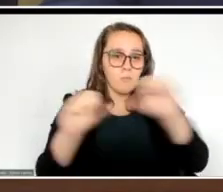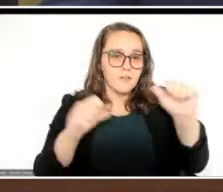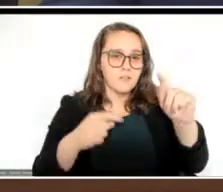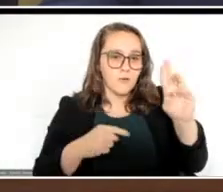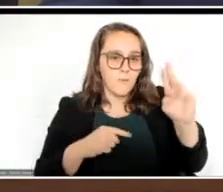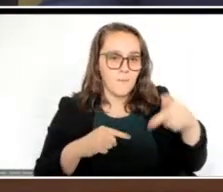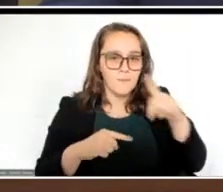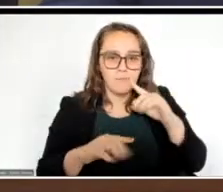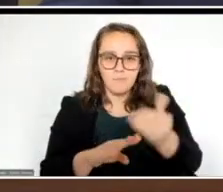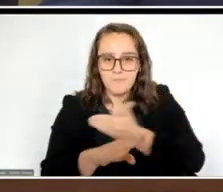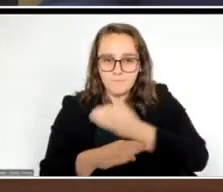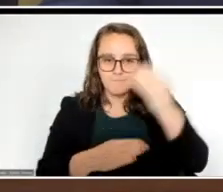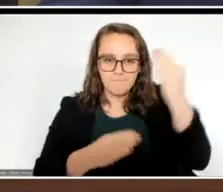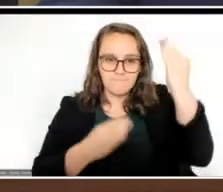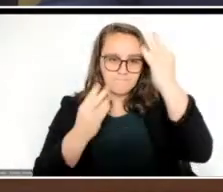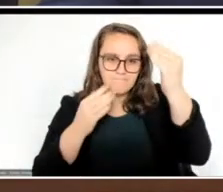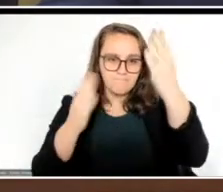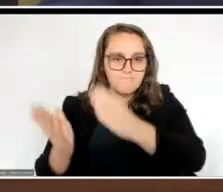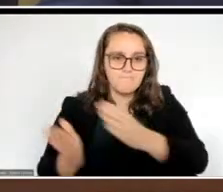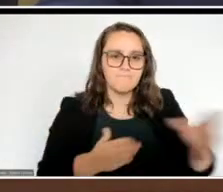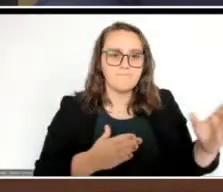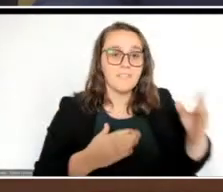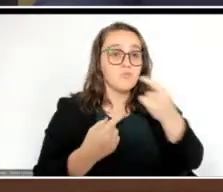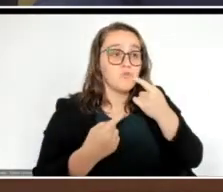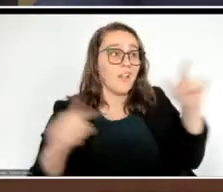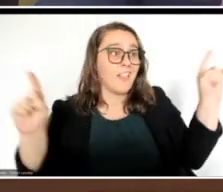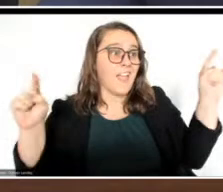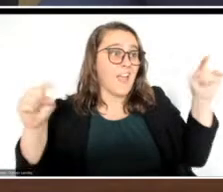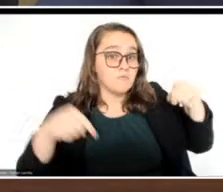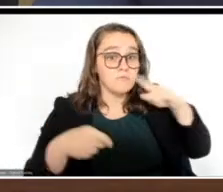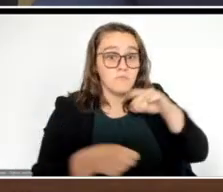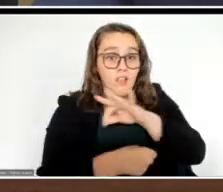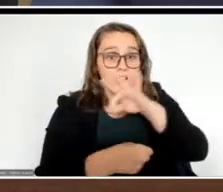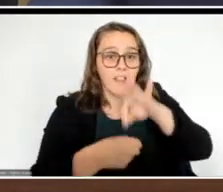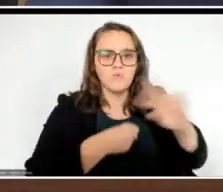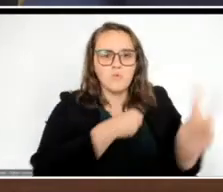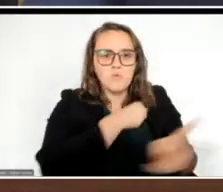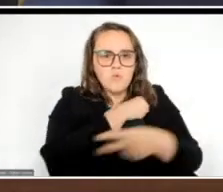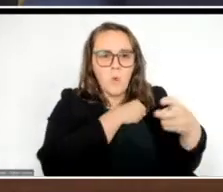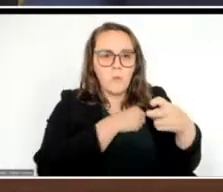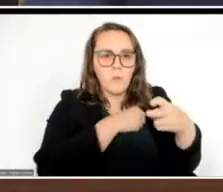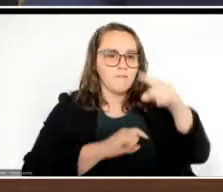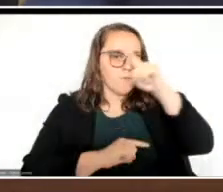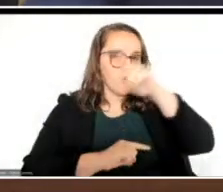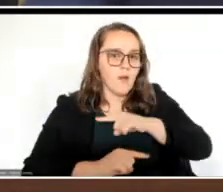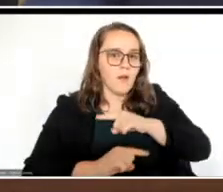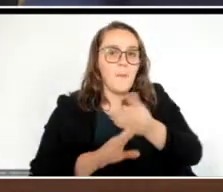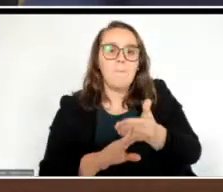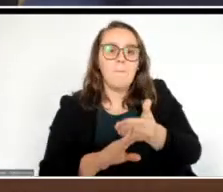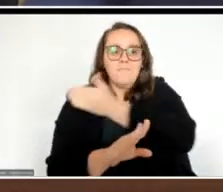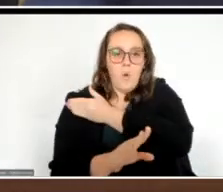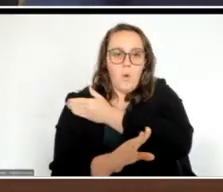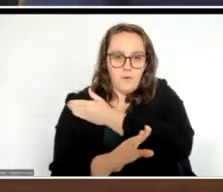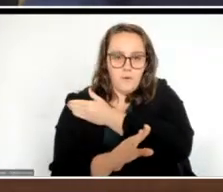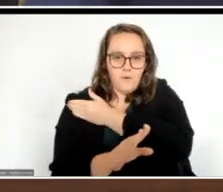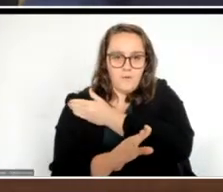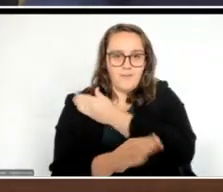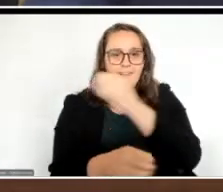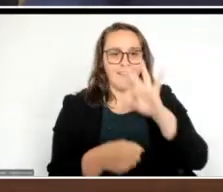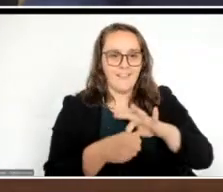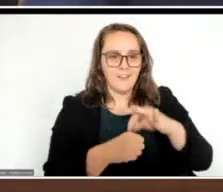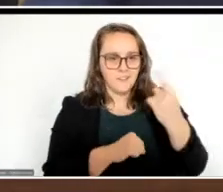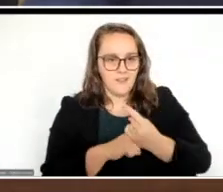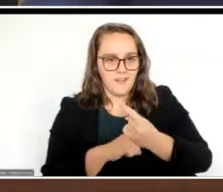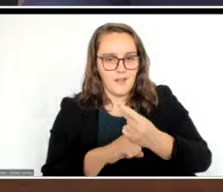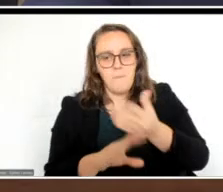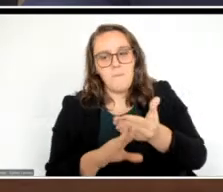plan to declare that the election was fraudulent and stolen before Election Day, before he knew the election